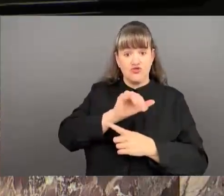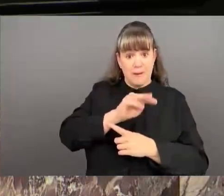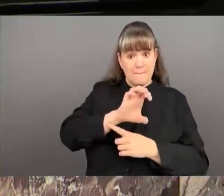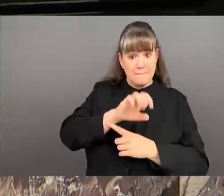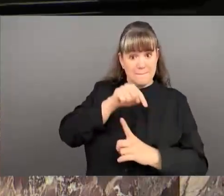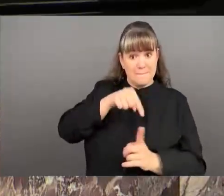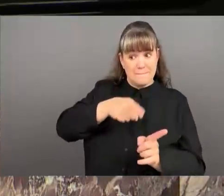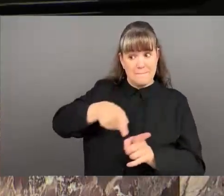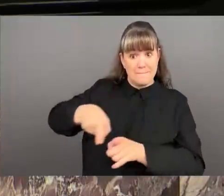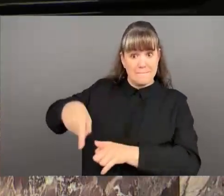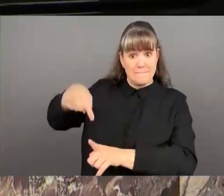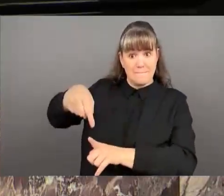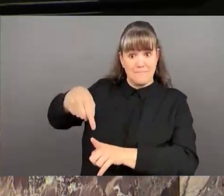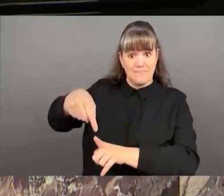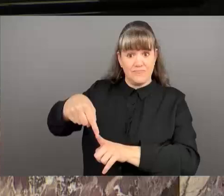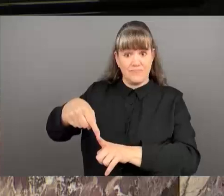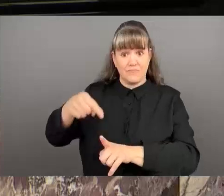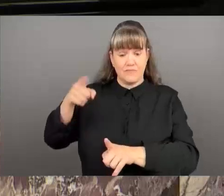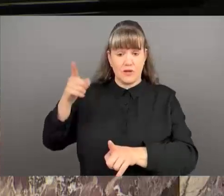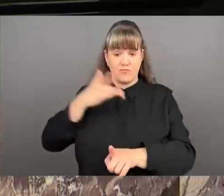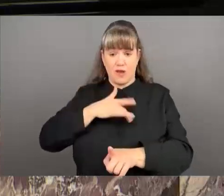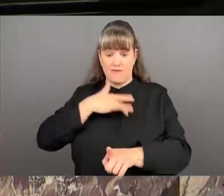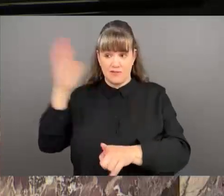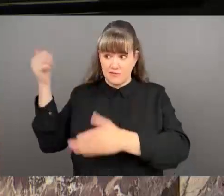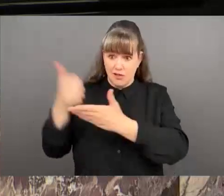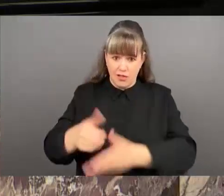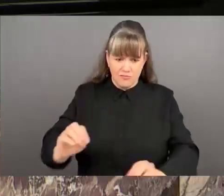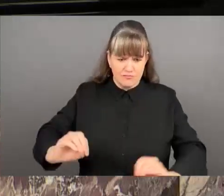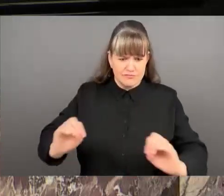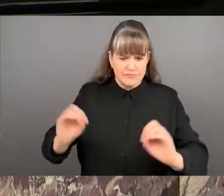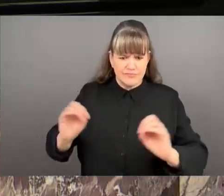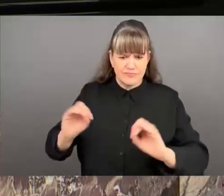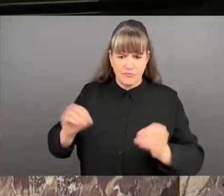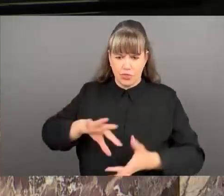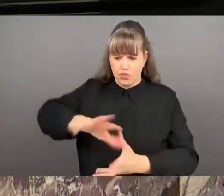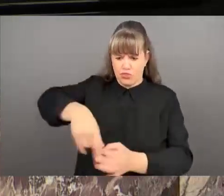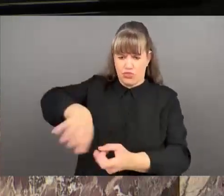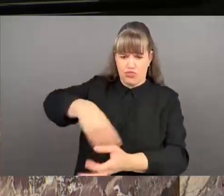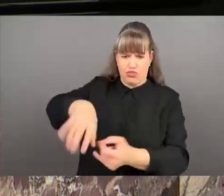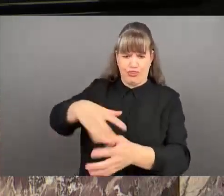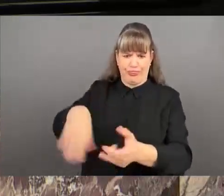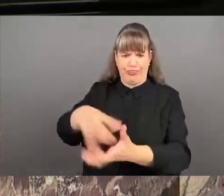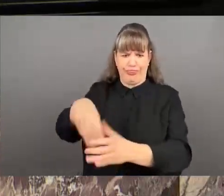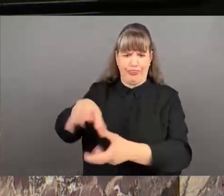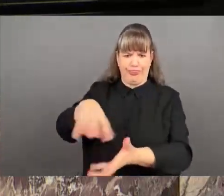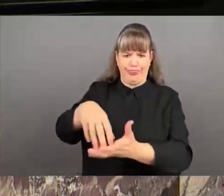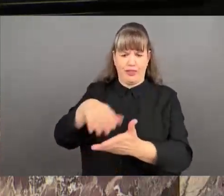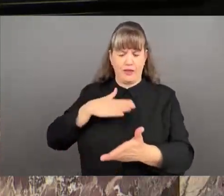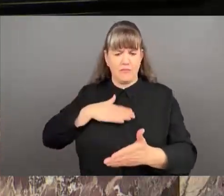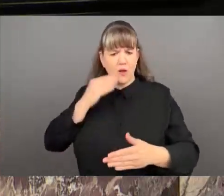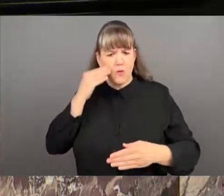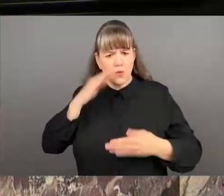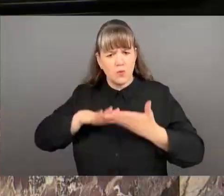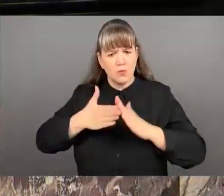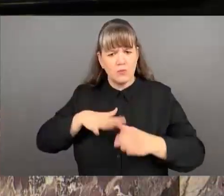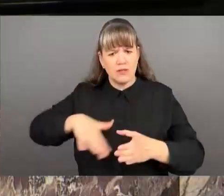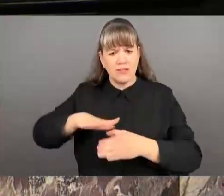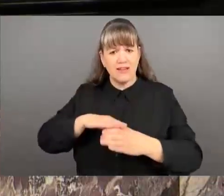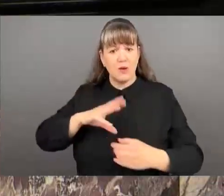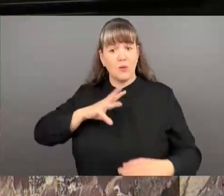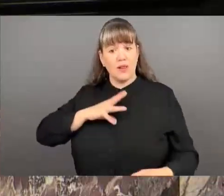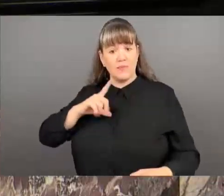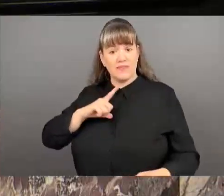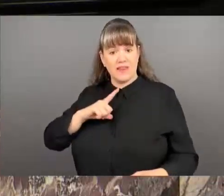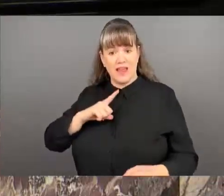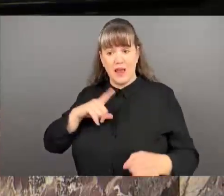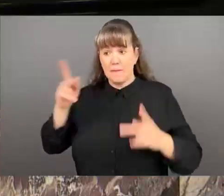to nothing but disorder and chaos in my community. In Williams Lake, people are being robbed. Businesses that you